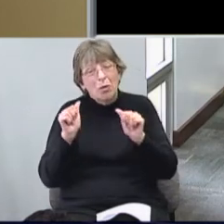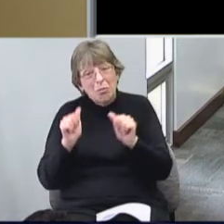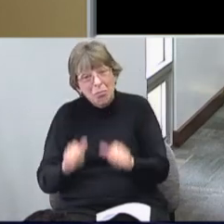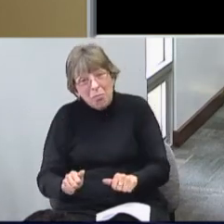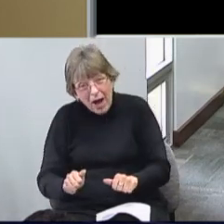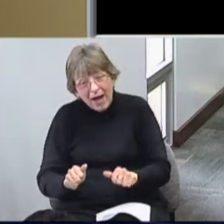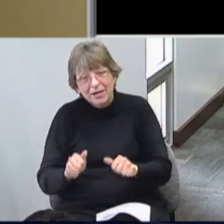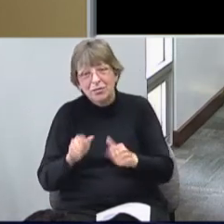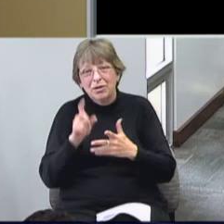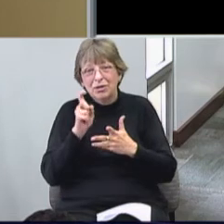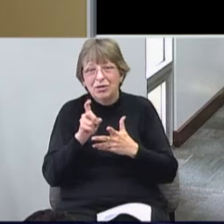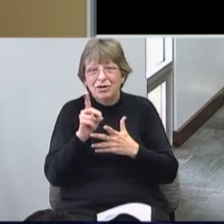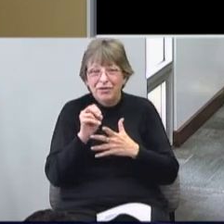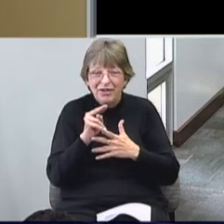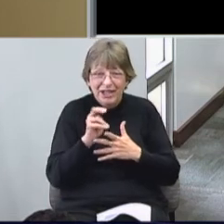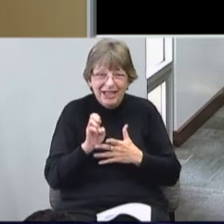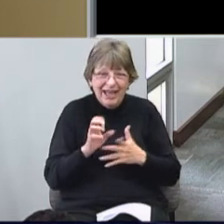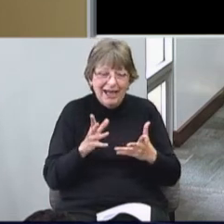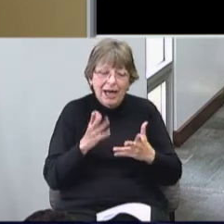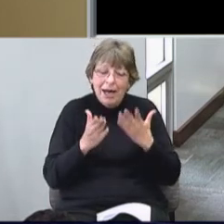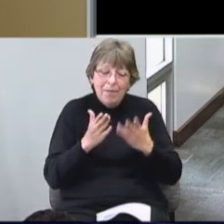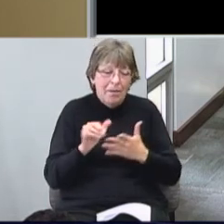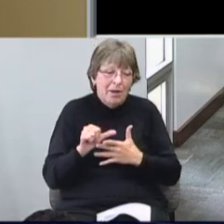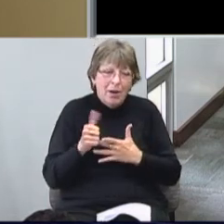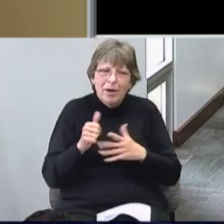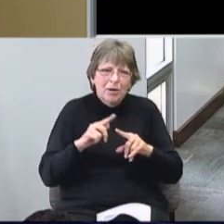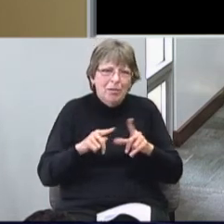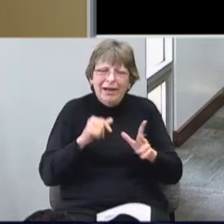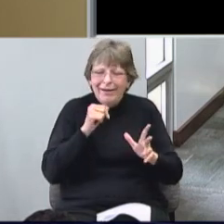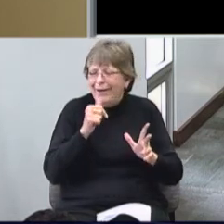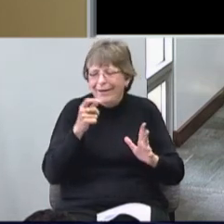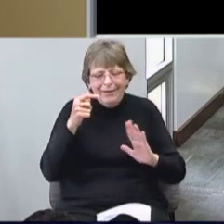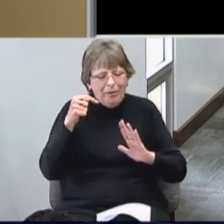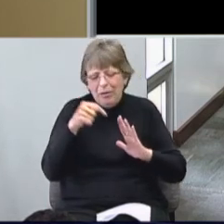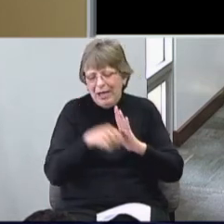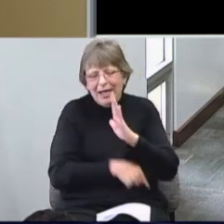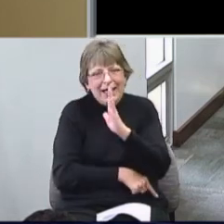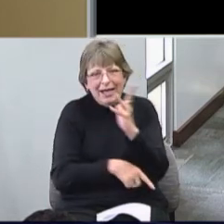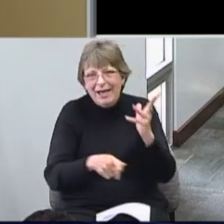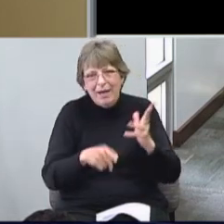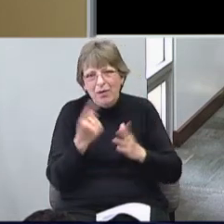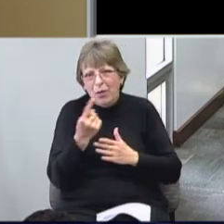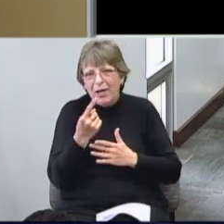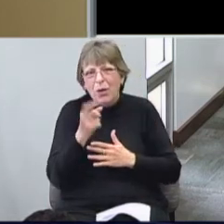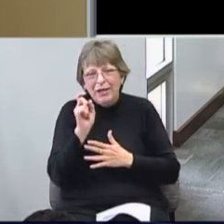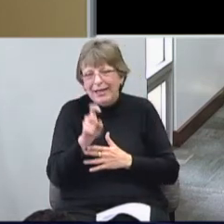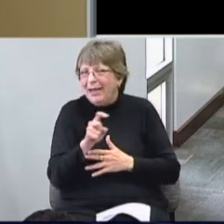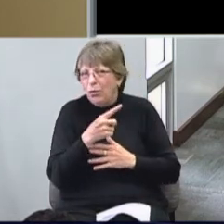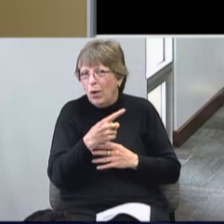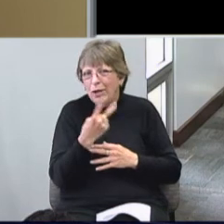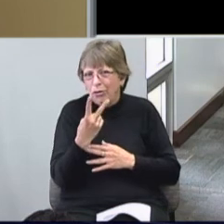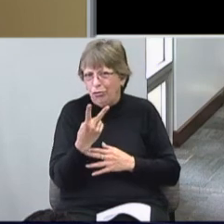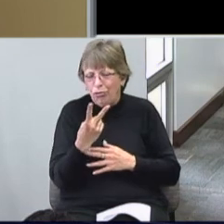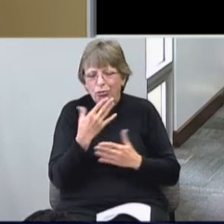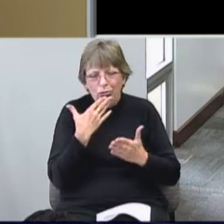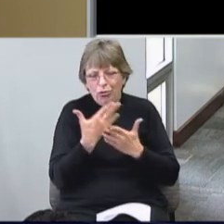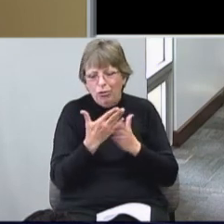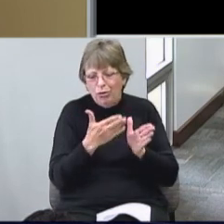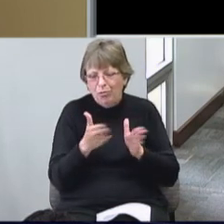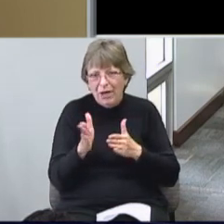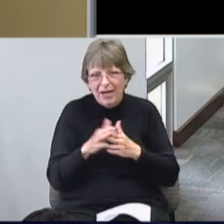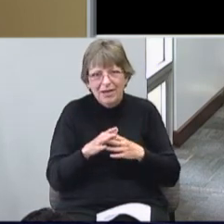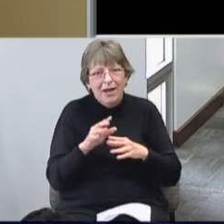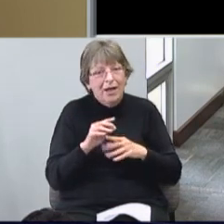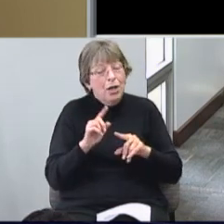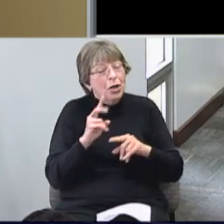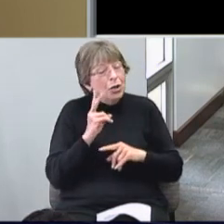and there may have been others, but you don't have to do an exhaustive review, you just have a couple of feasible ones. But two alternatives that